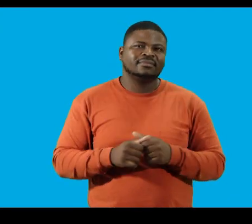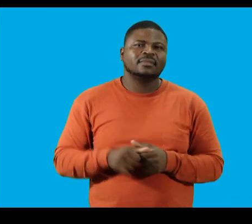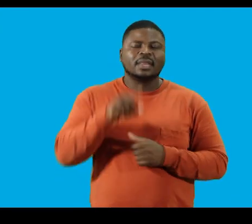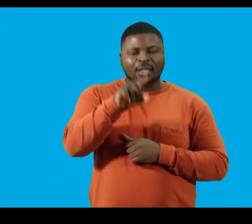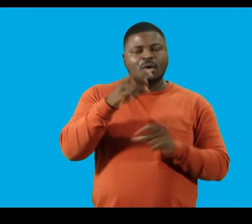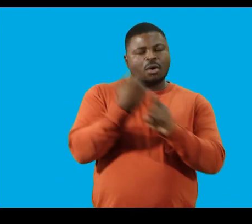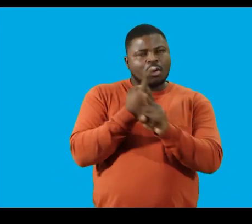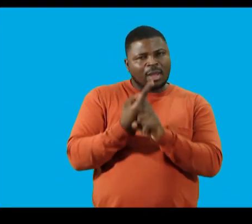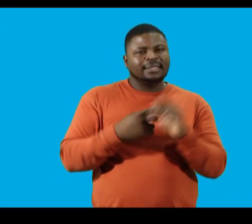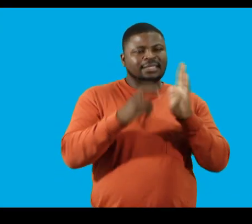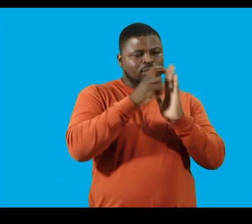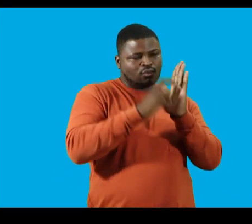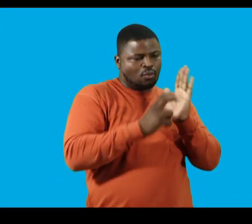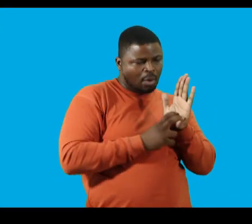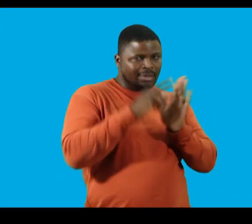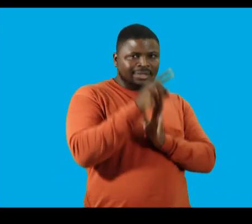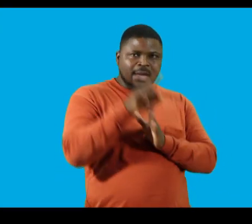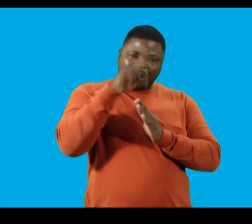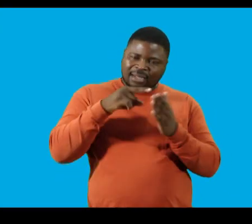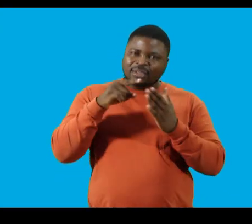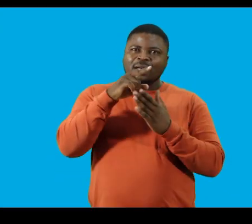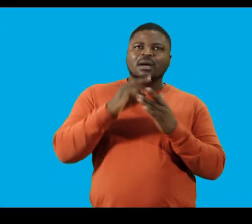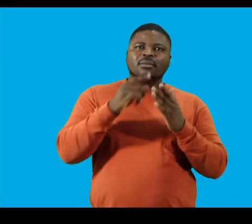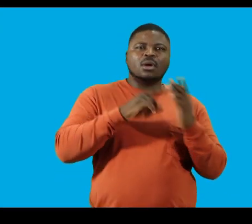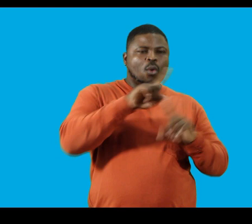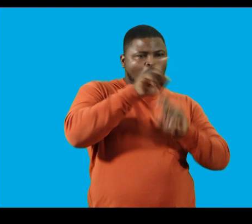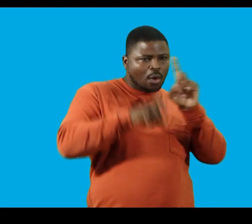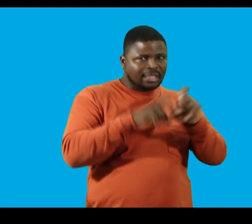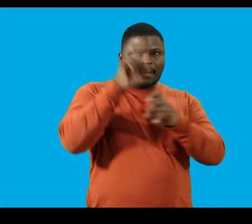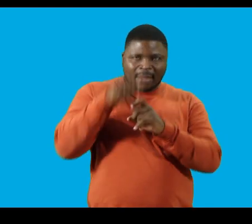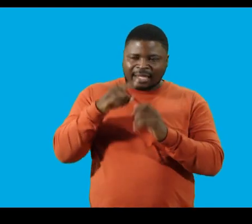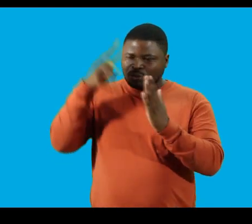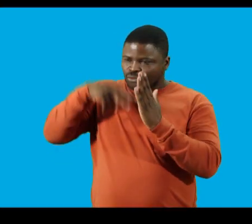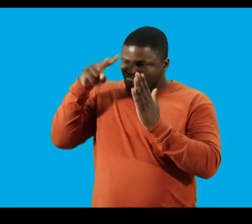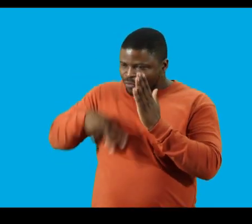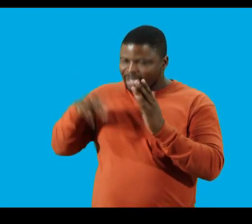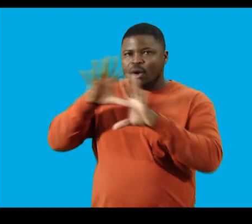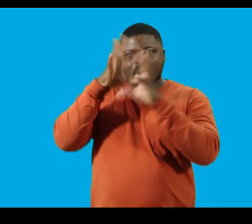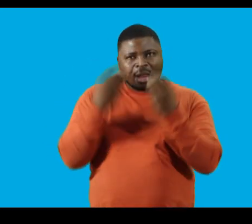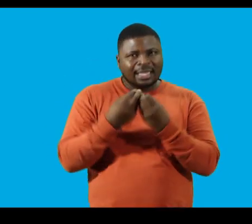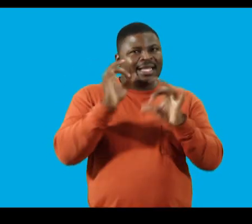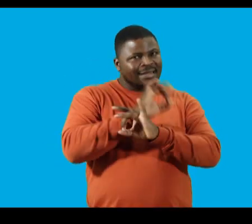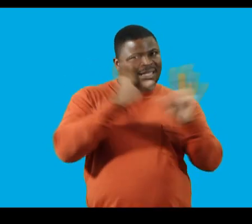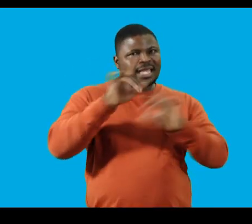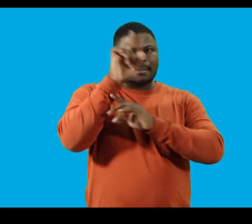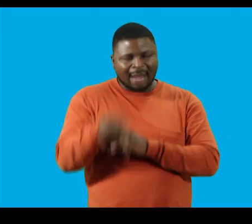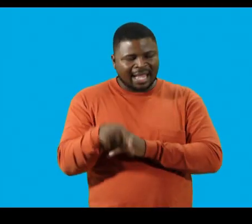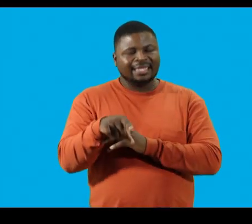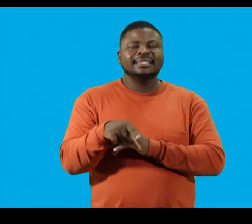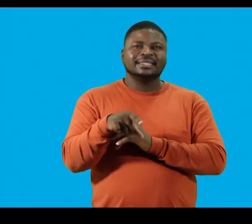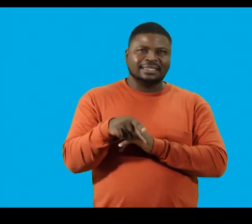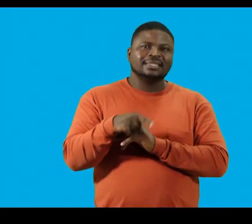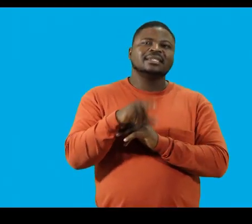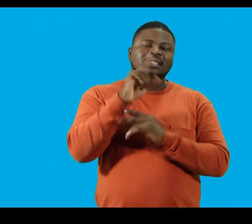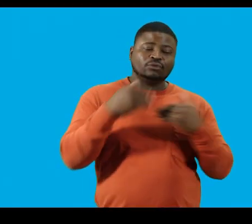paper. Read your instructions carefully, especially surrounding rounding and